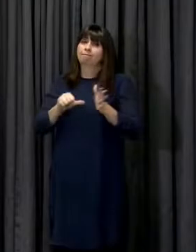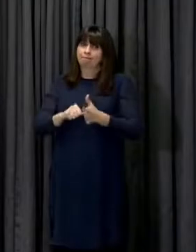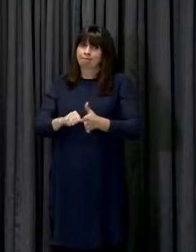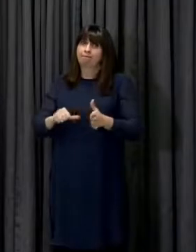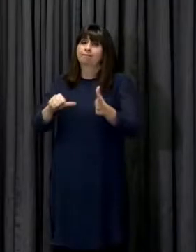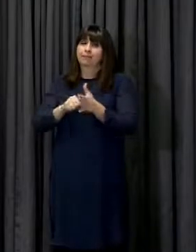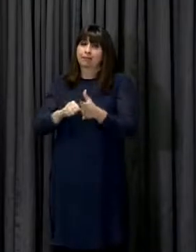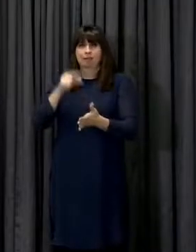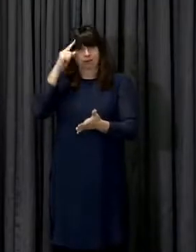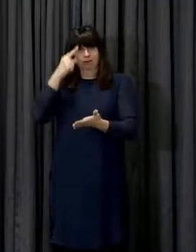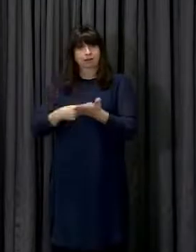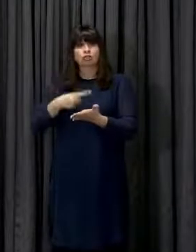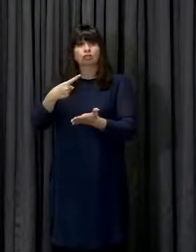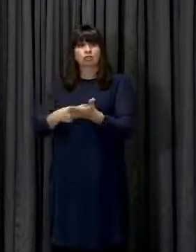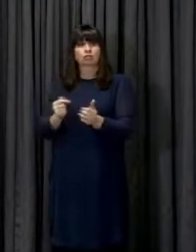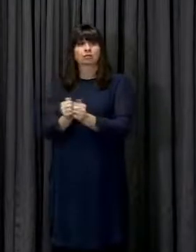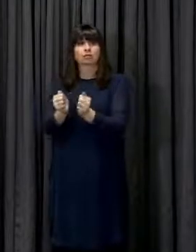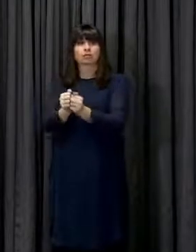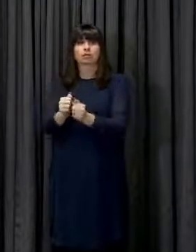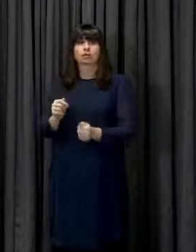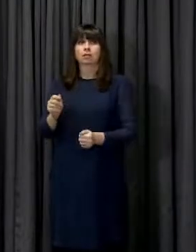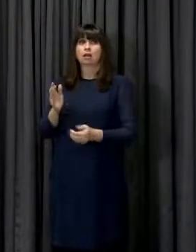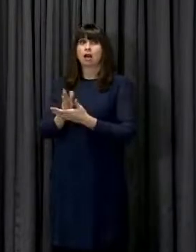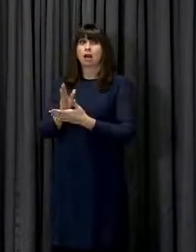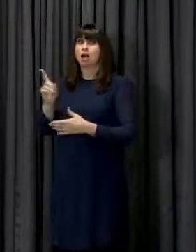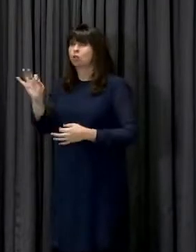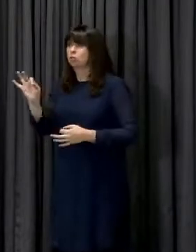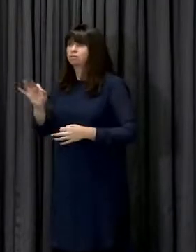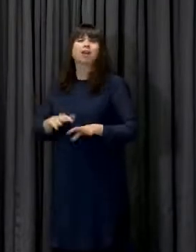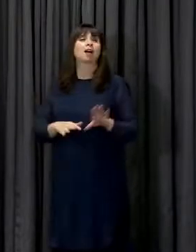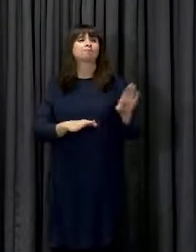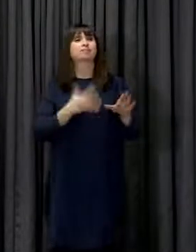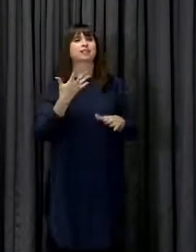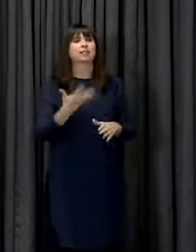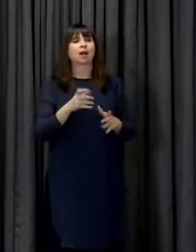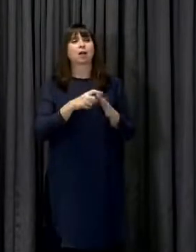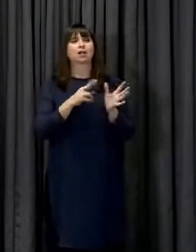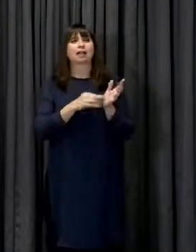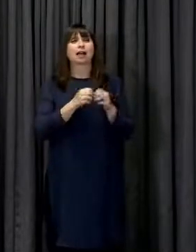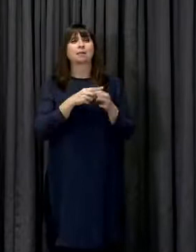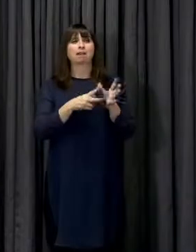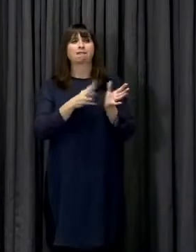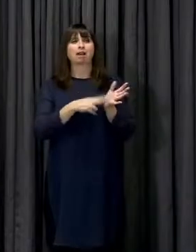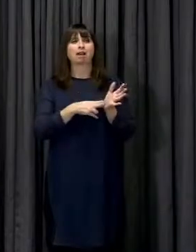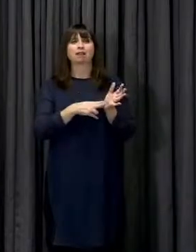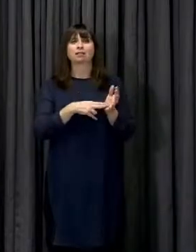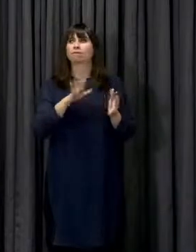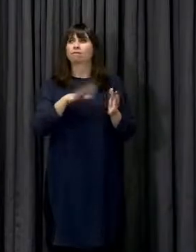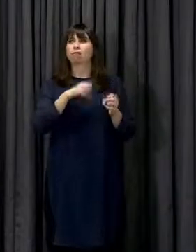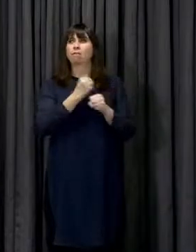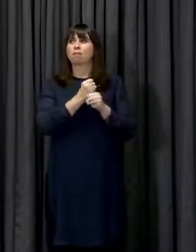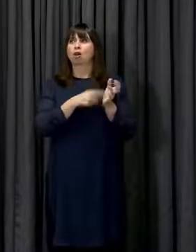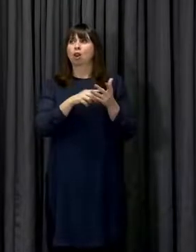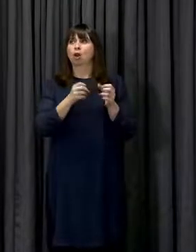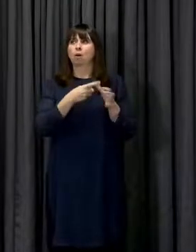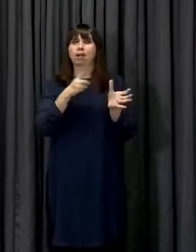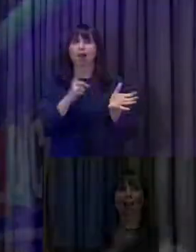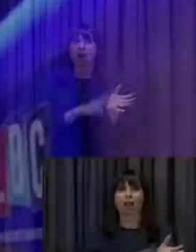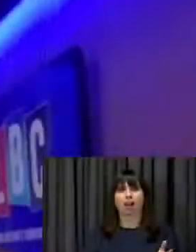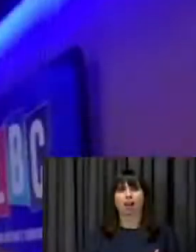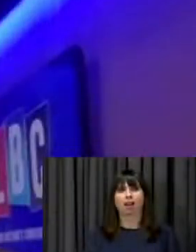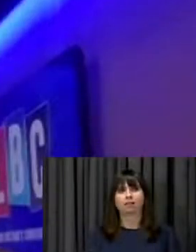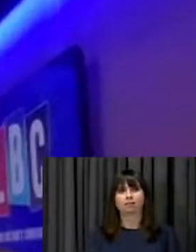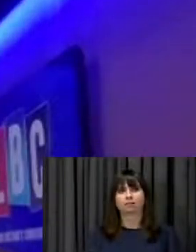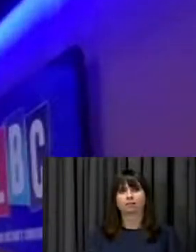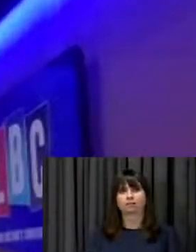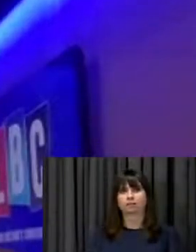months ahead. Thank you. So are you considering early closures? Thank you, Will. We've now got Dan Bevan from Global. Thank you, Health Minister.